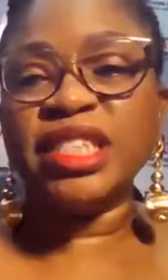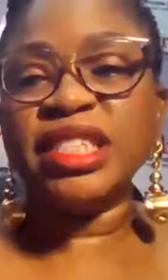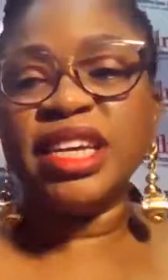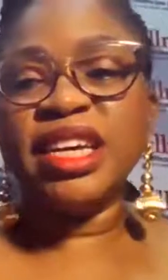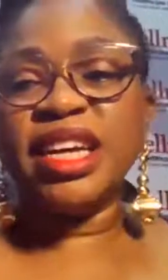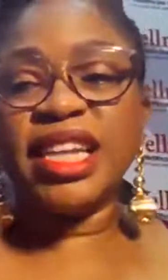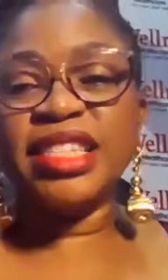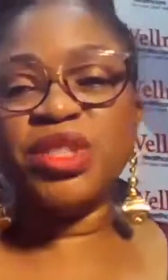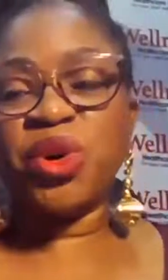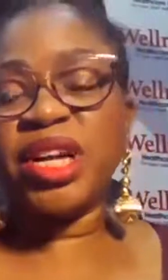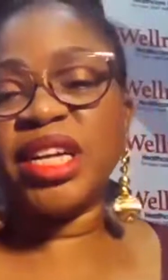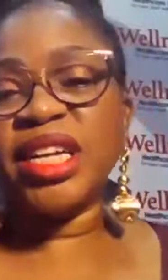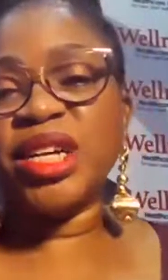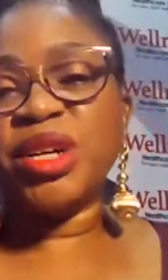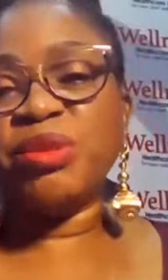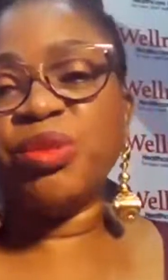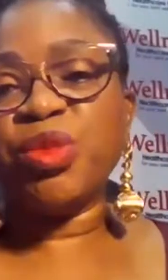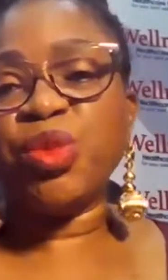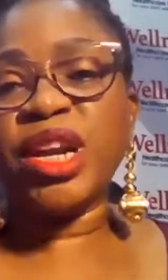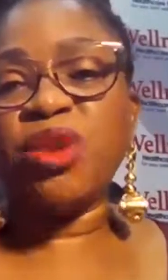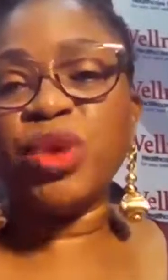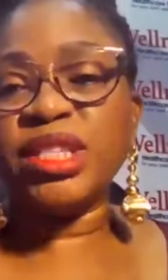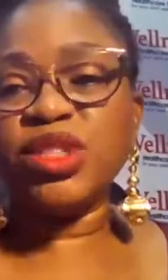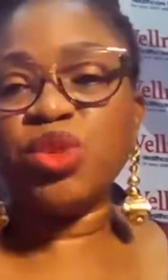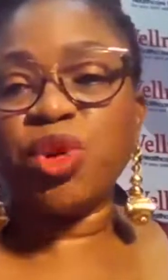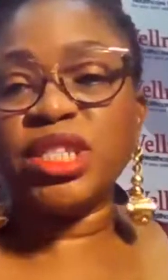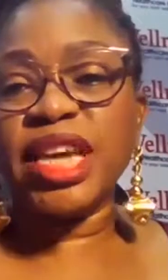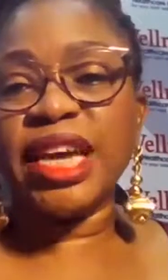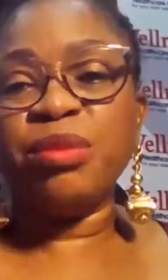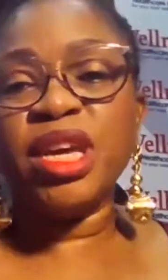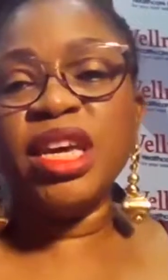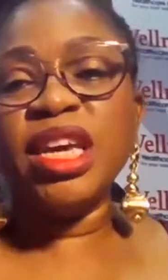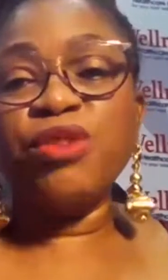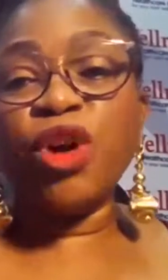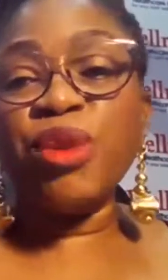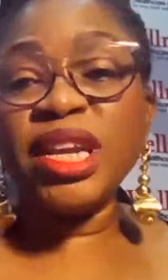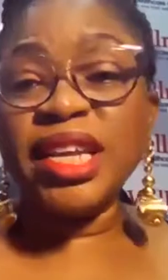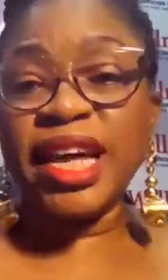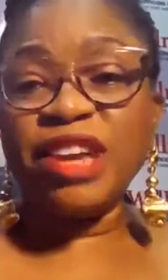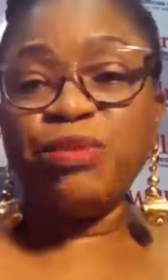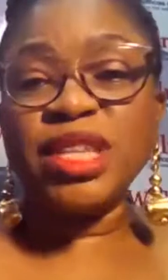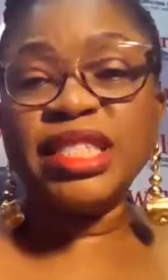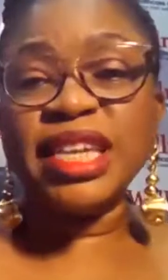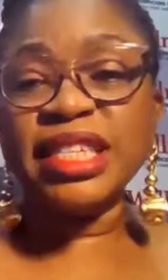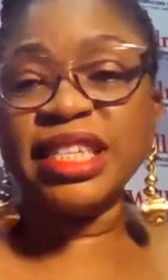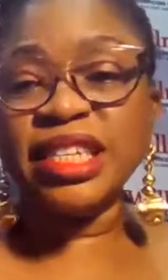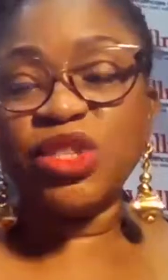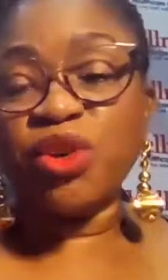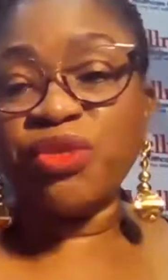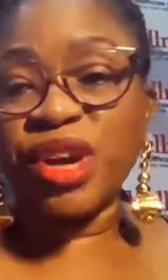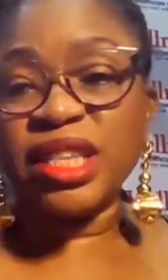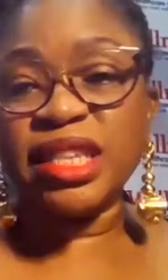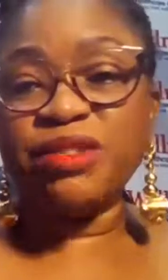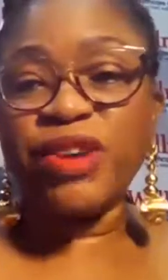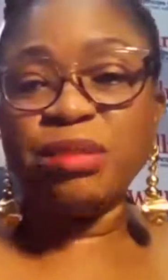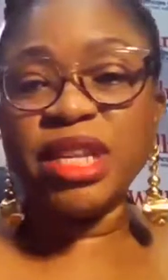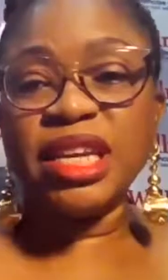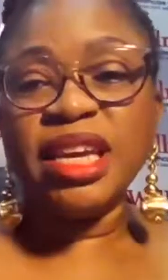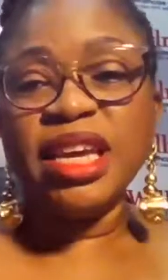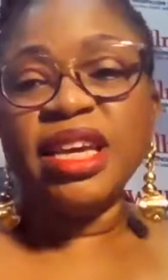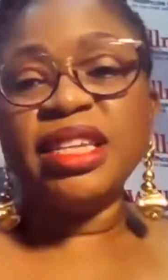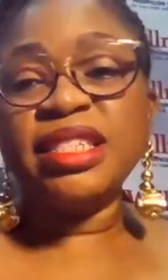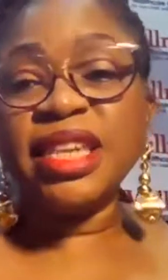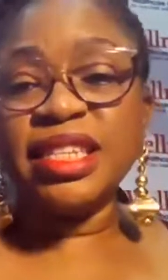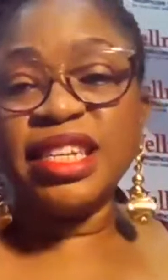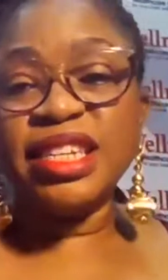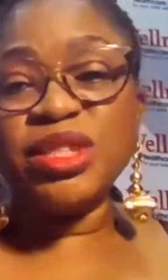this invite. And so without wasting too much time, if you're already live, please send the link to your friends and